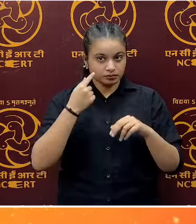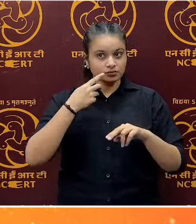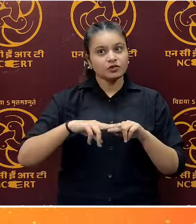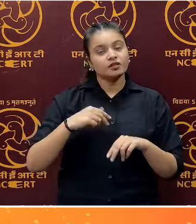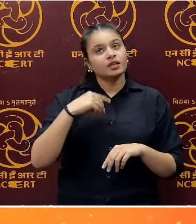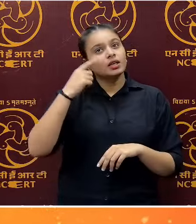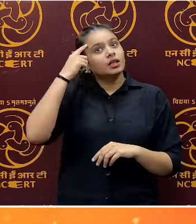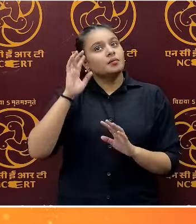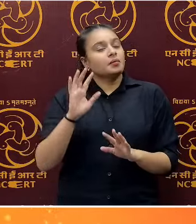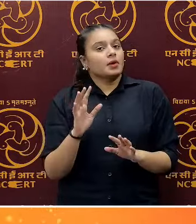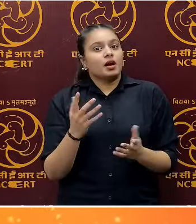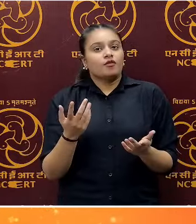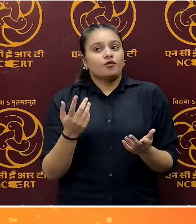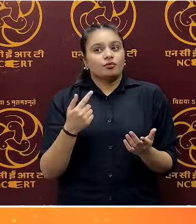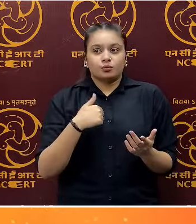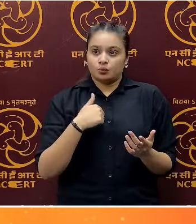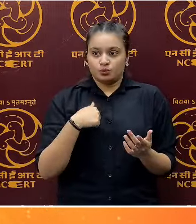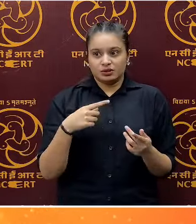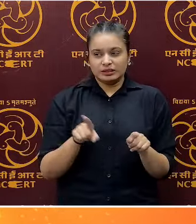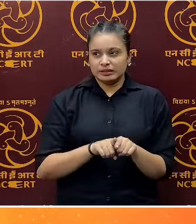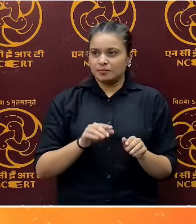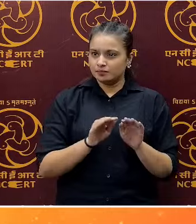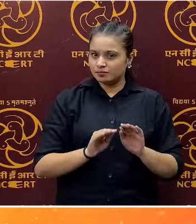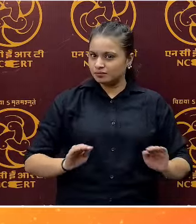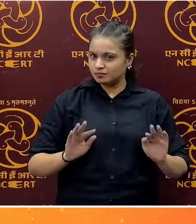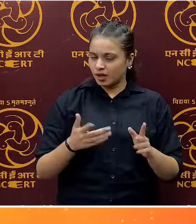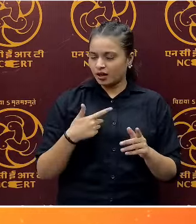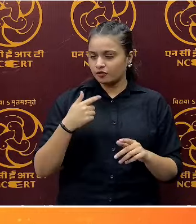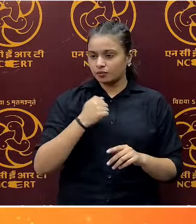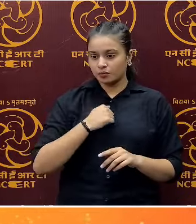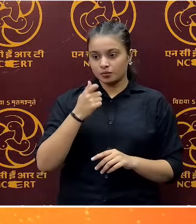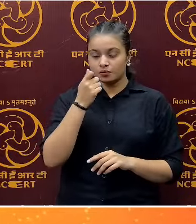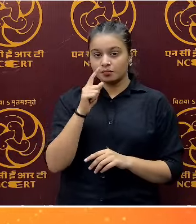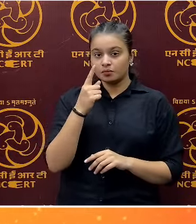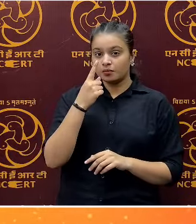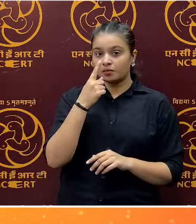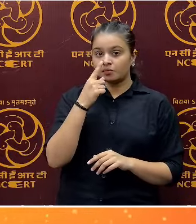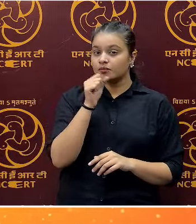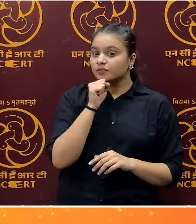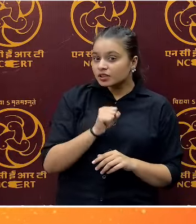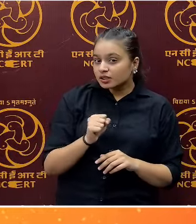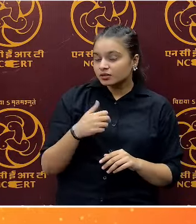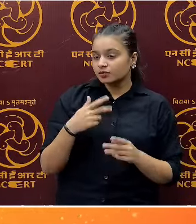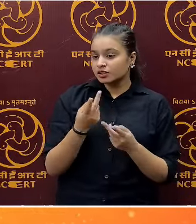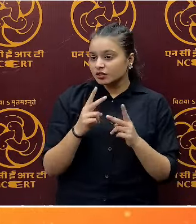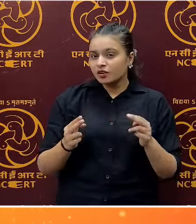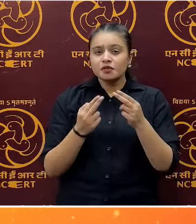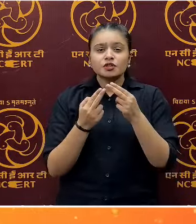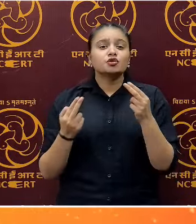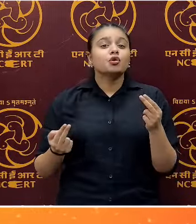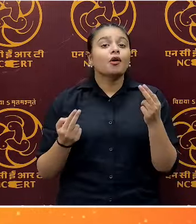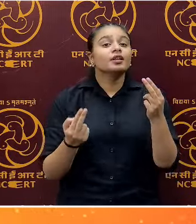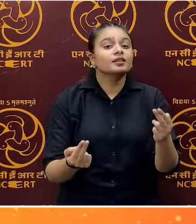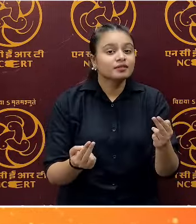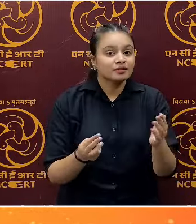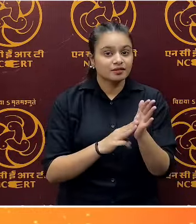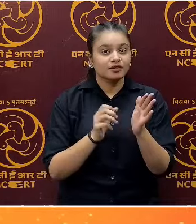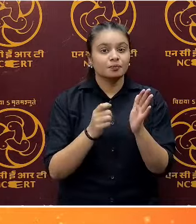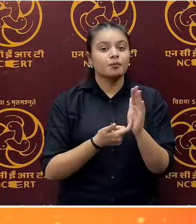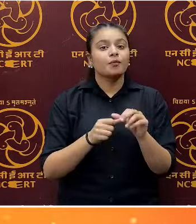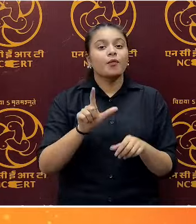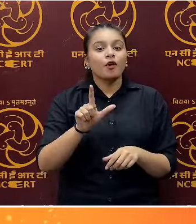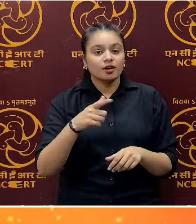remember, when we were kids, I guess, our grandparents used to teach us different sort of stories. Of course. Moral stories they